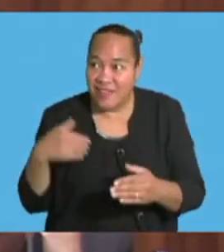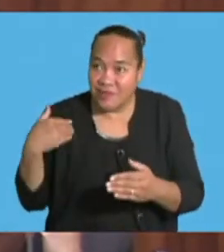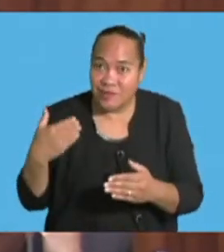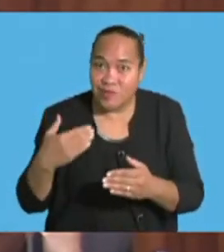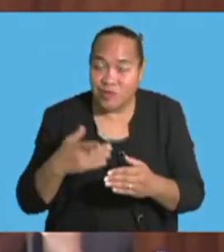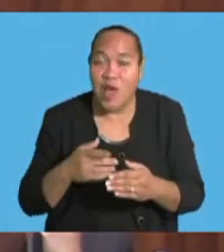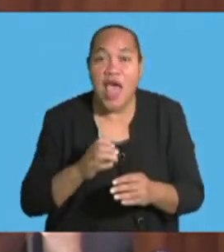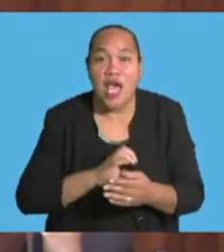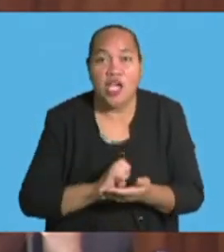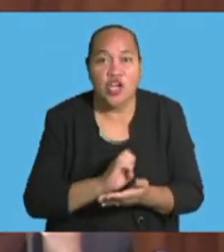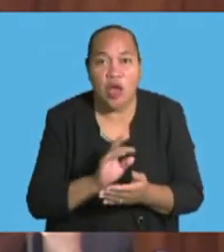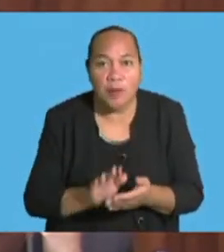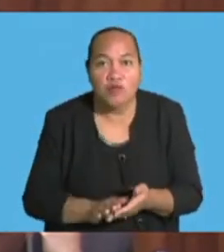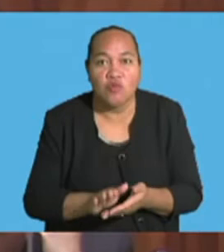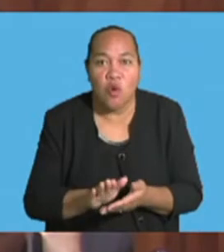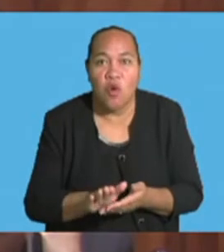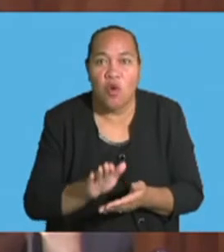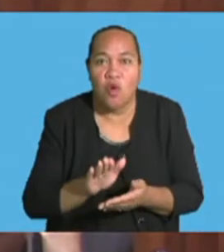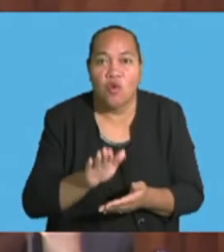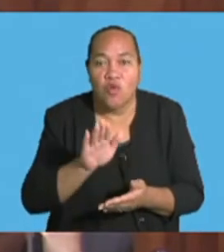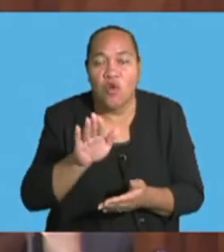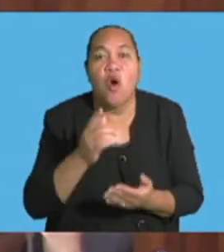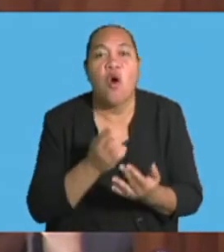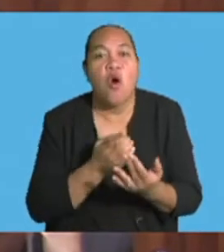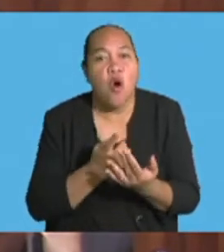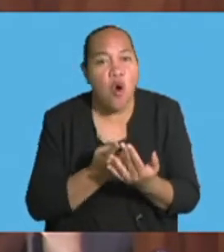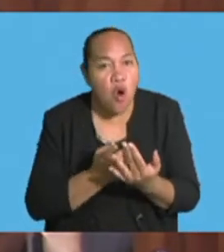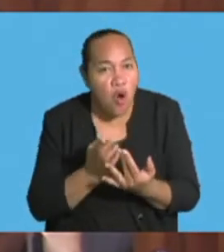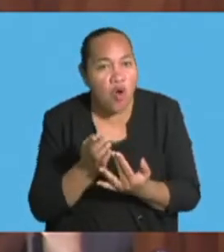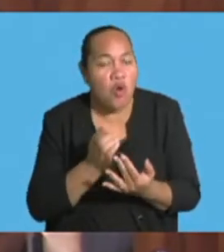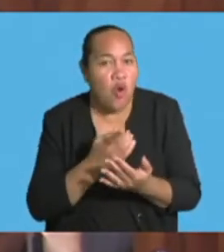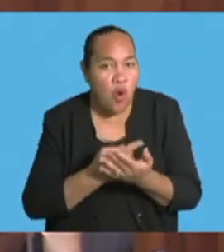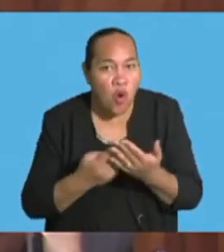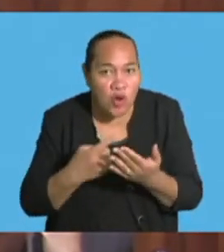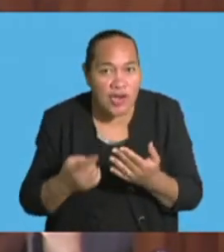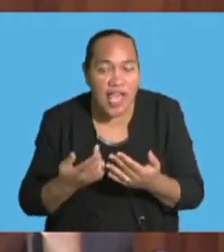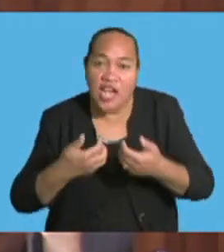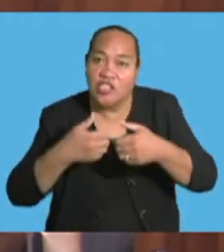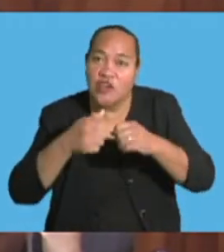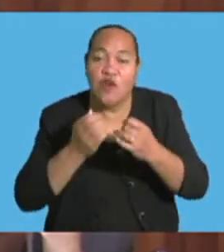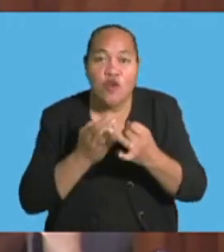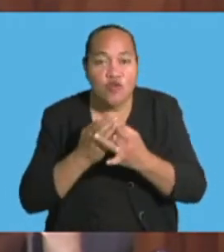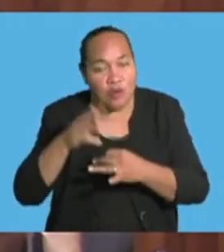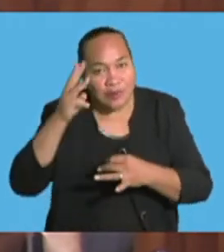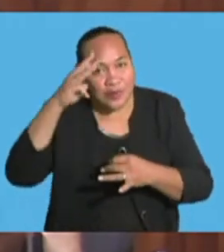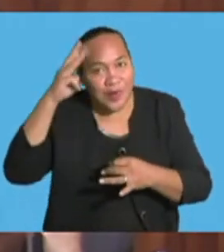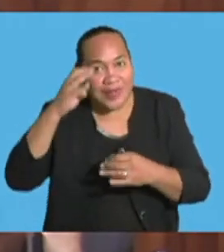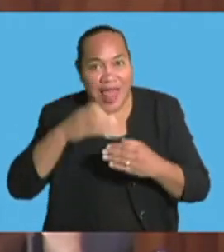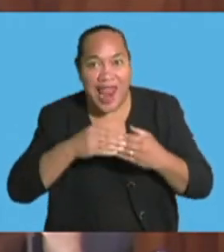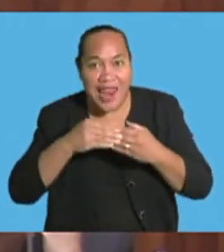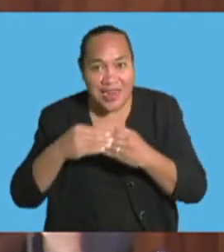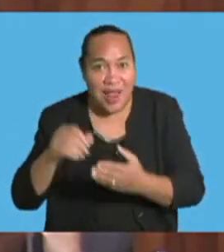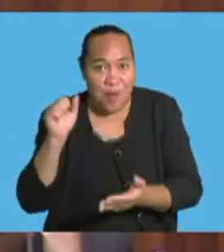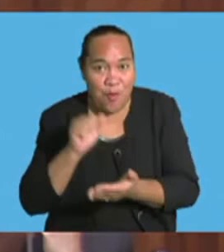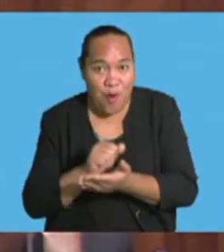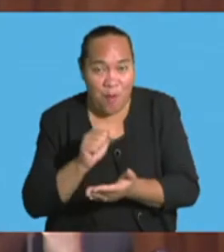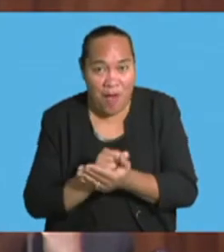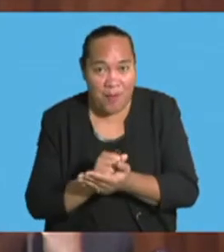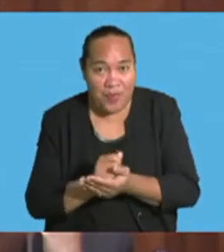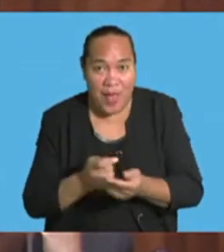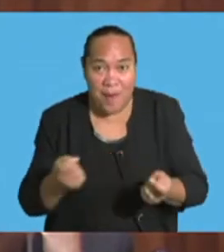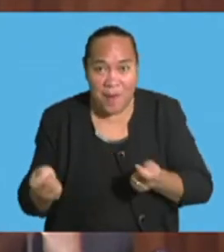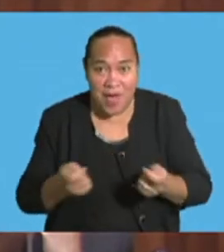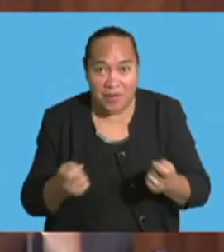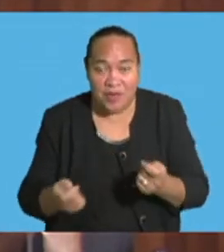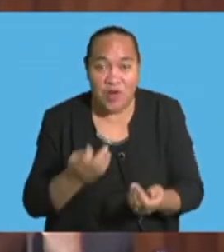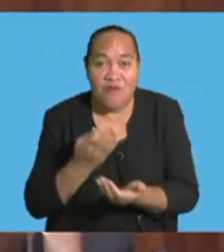growth, which was only achieved through prudent leadership and proper management of financial